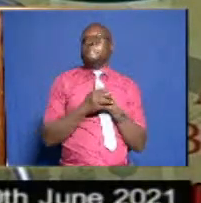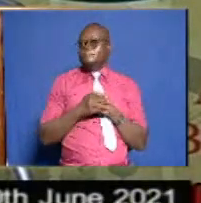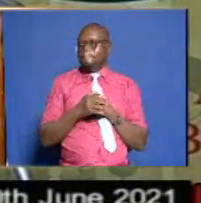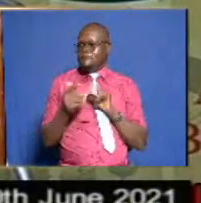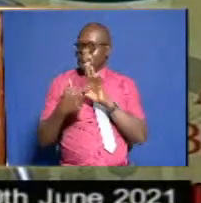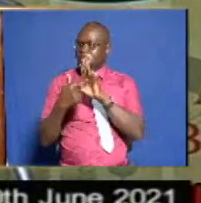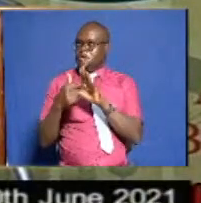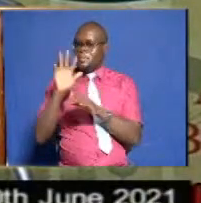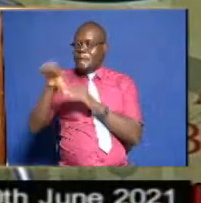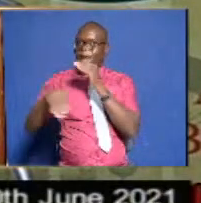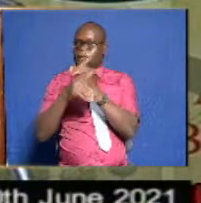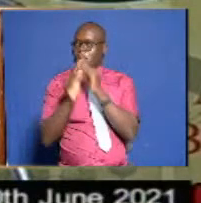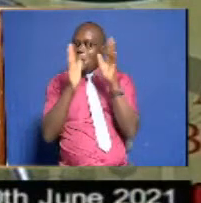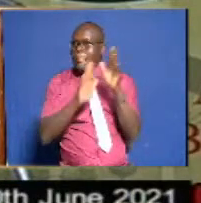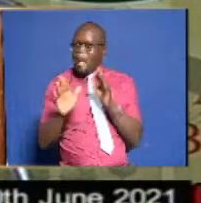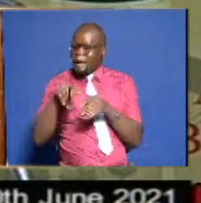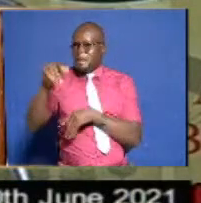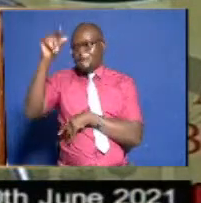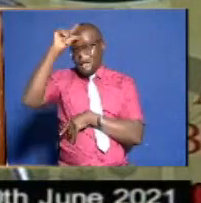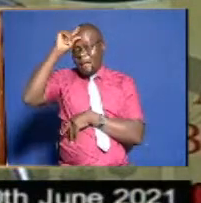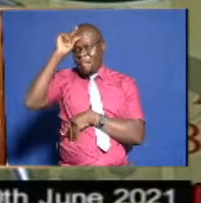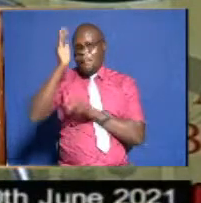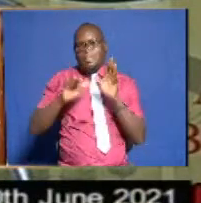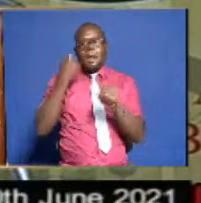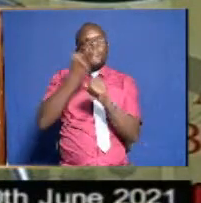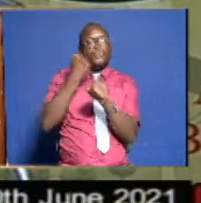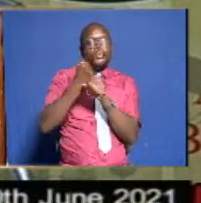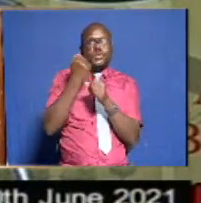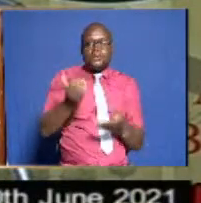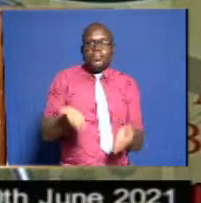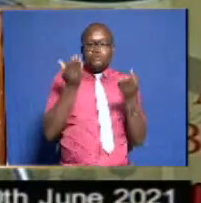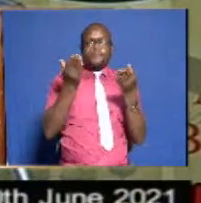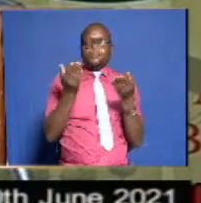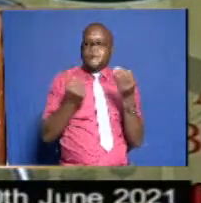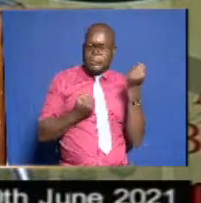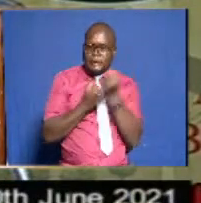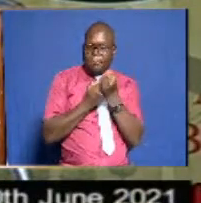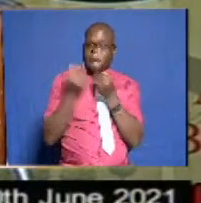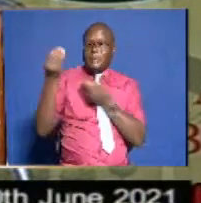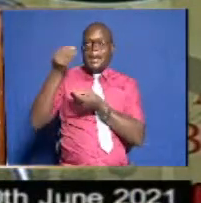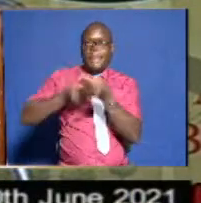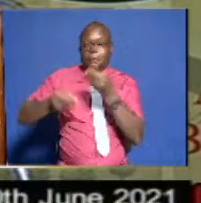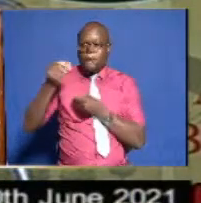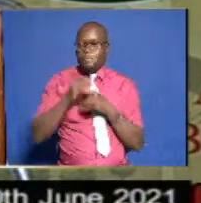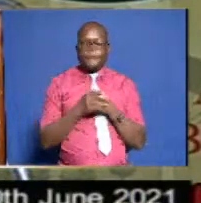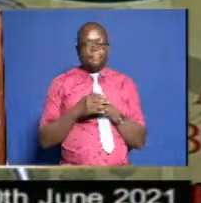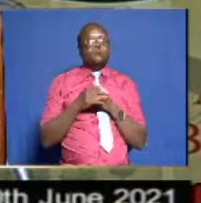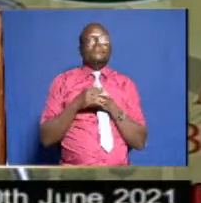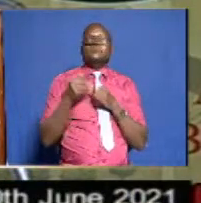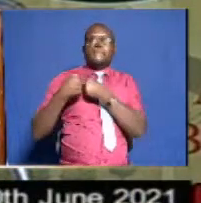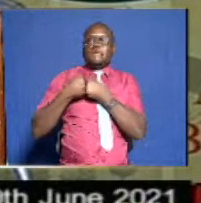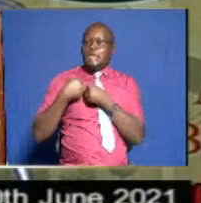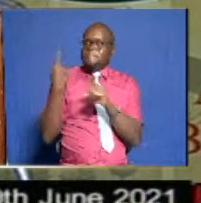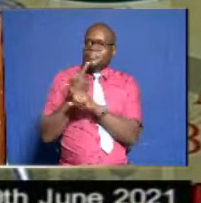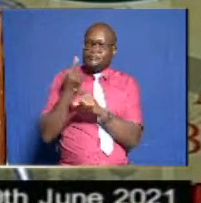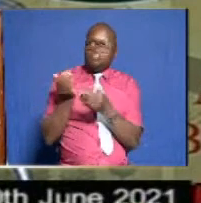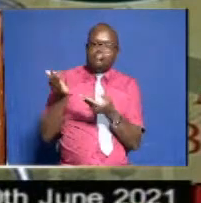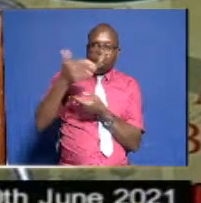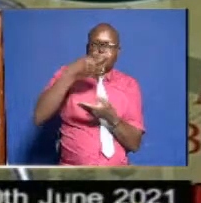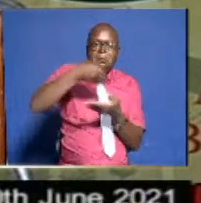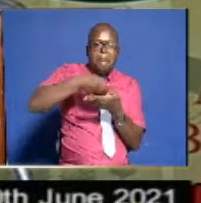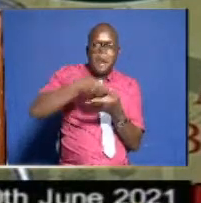articulated additional measures that the government plans to undertake to further boost economic recovery. In light of the challenges in mobilization of additional